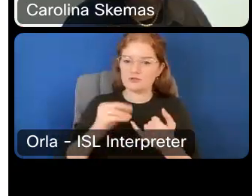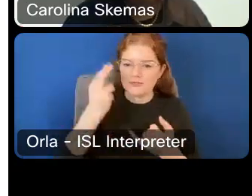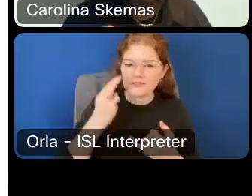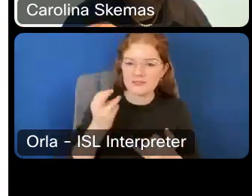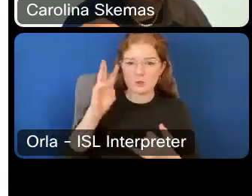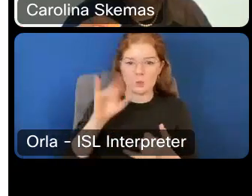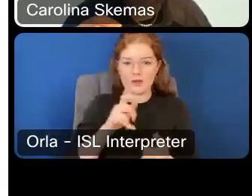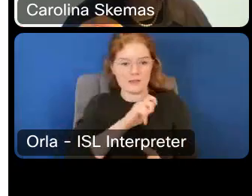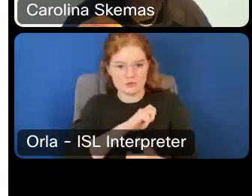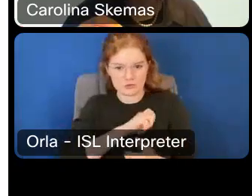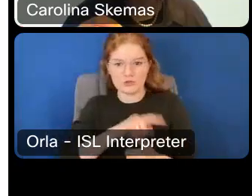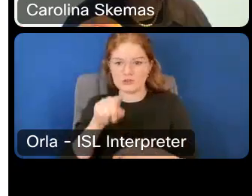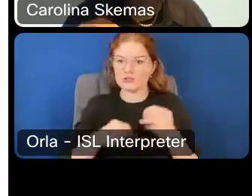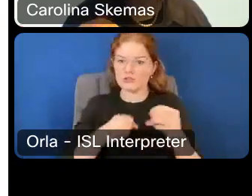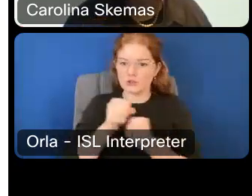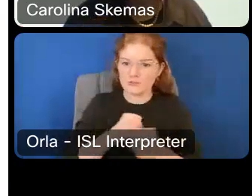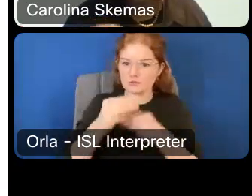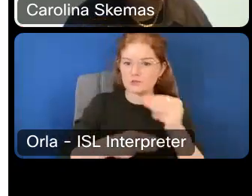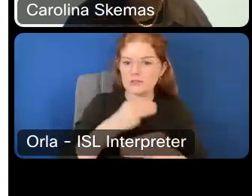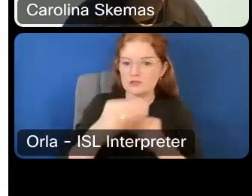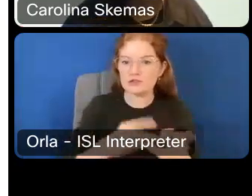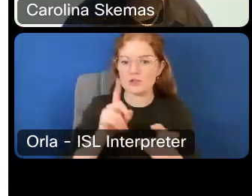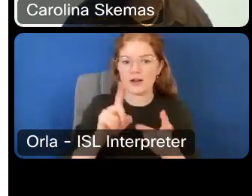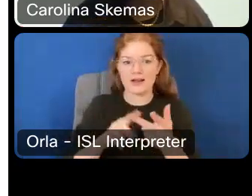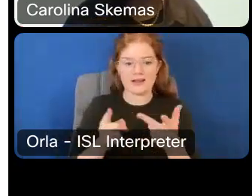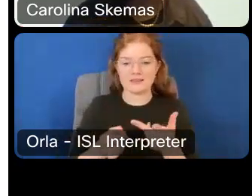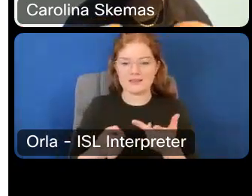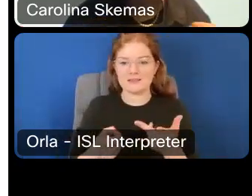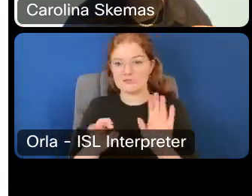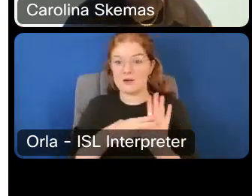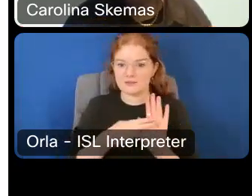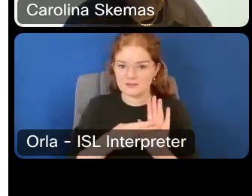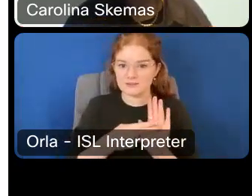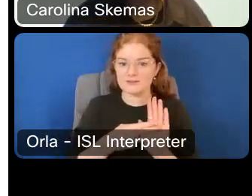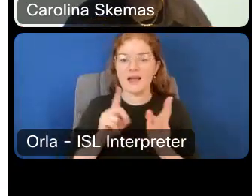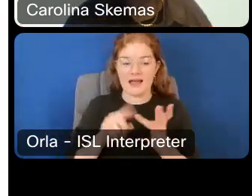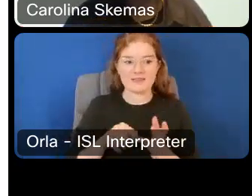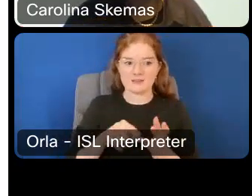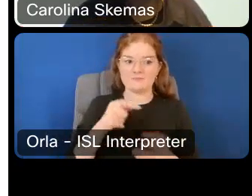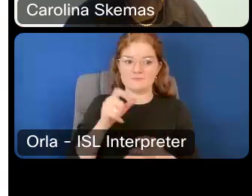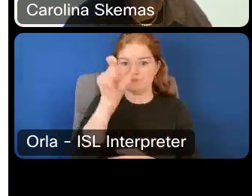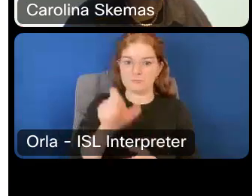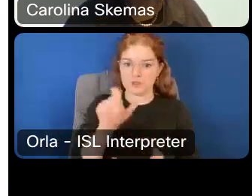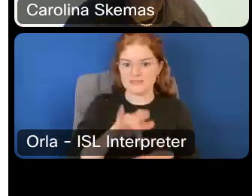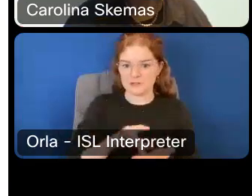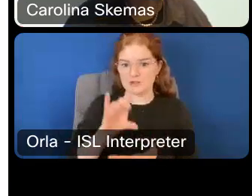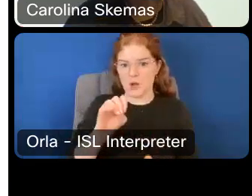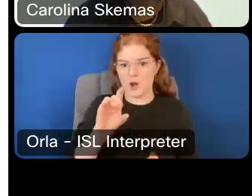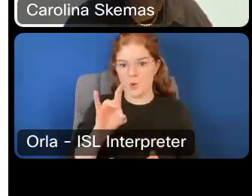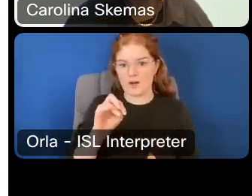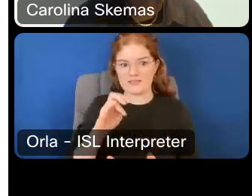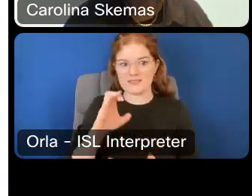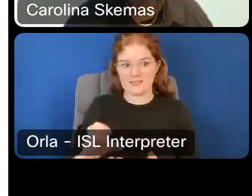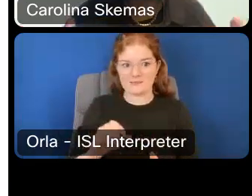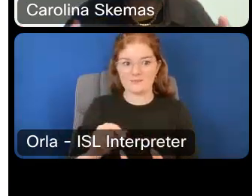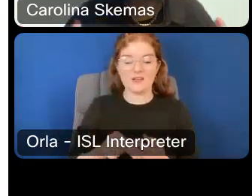to that service and brands, and it's holistic. So it's designed to kind of